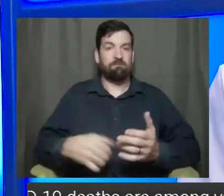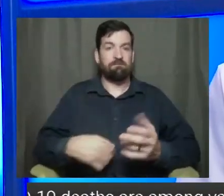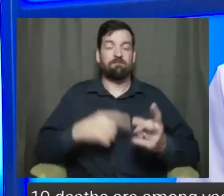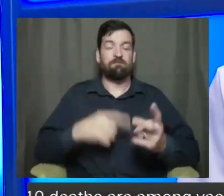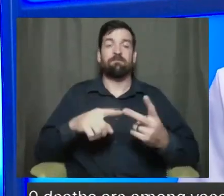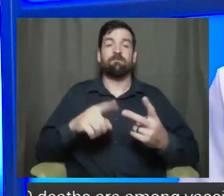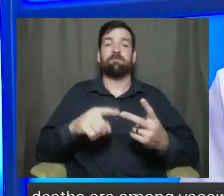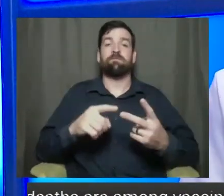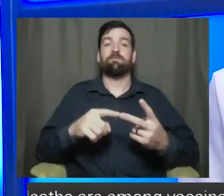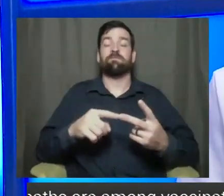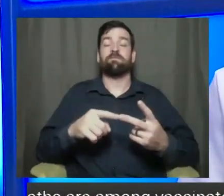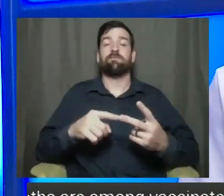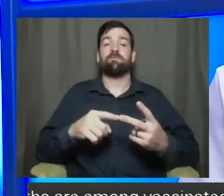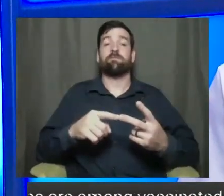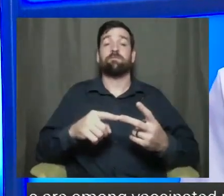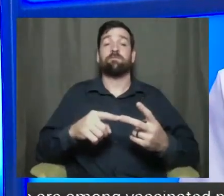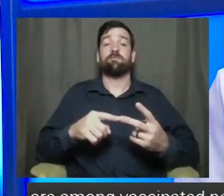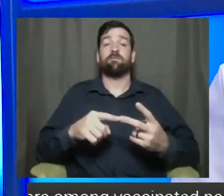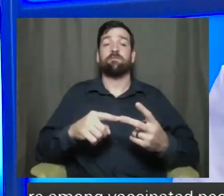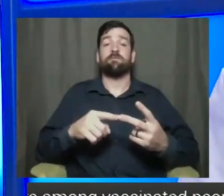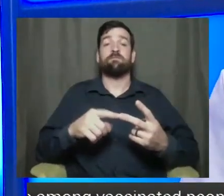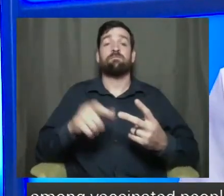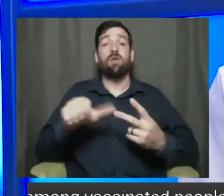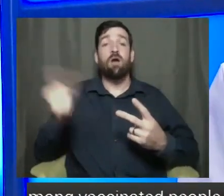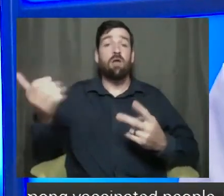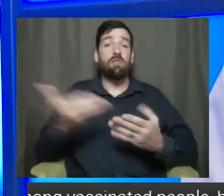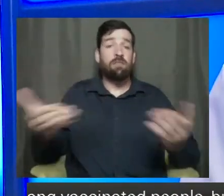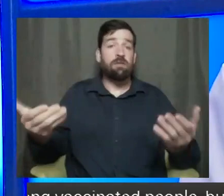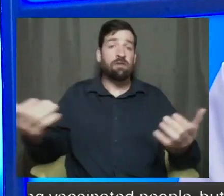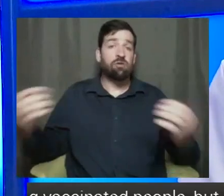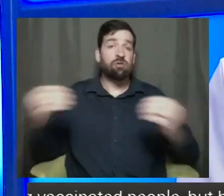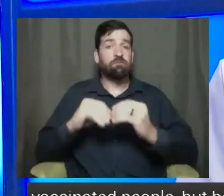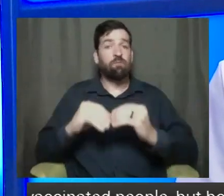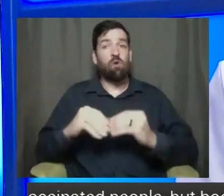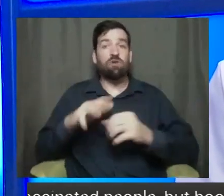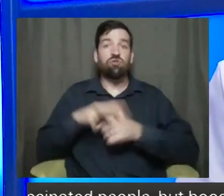other conditions that increase straining or increase the